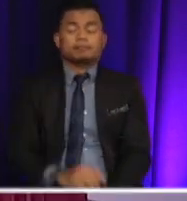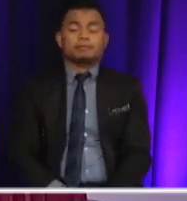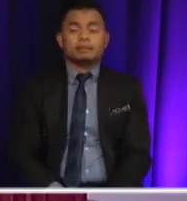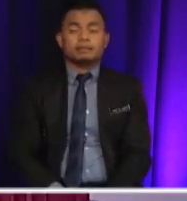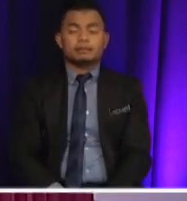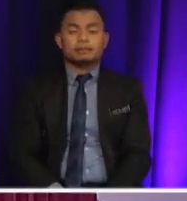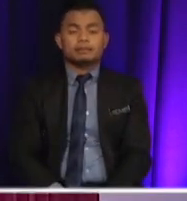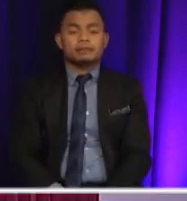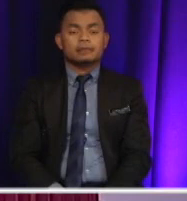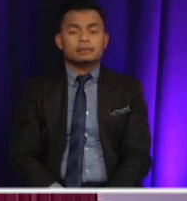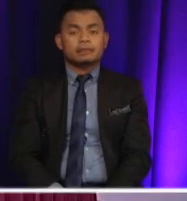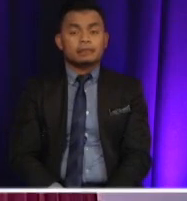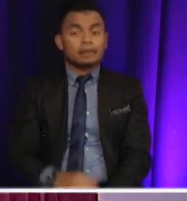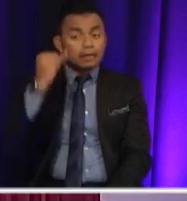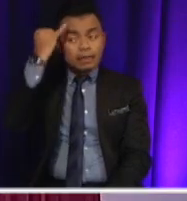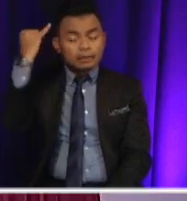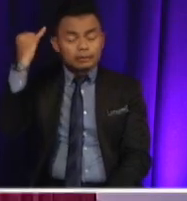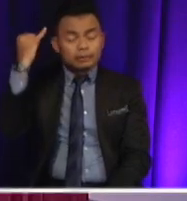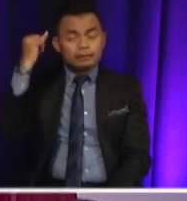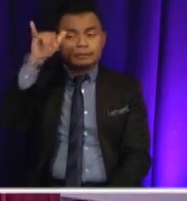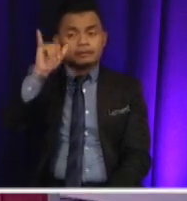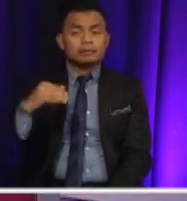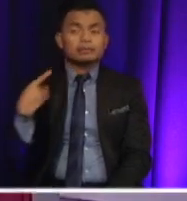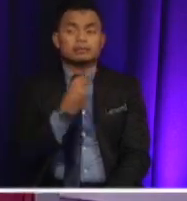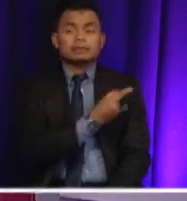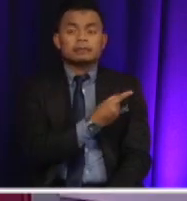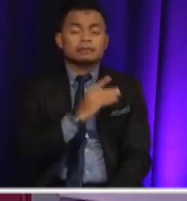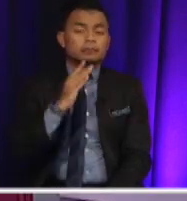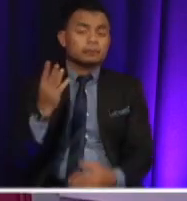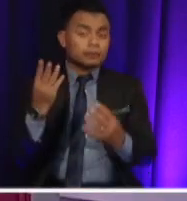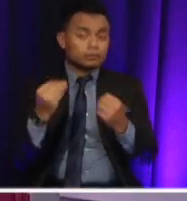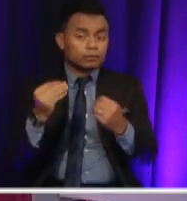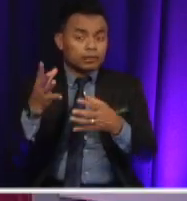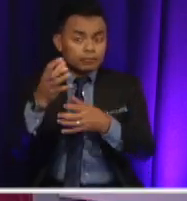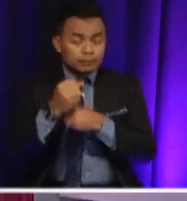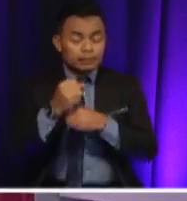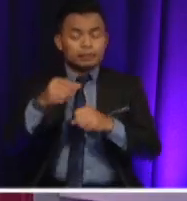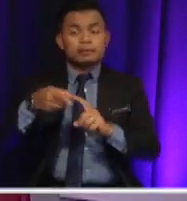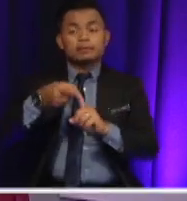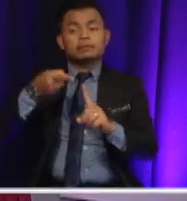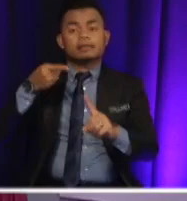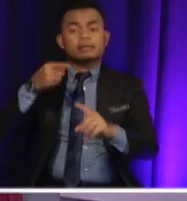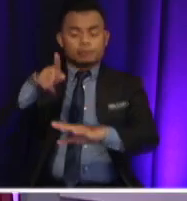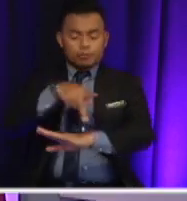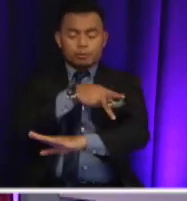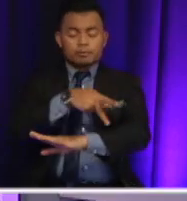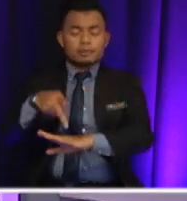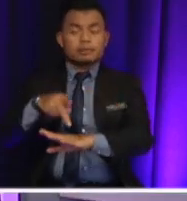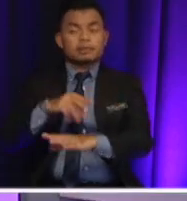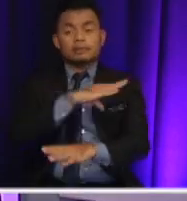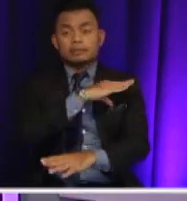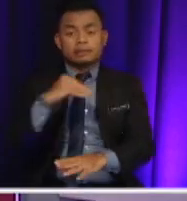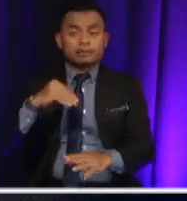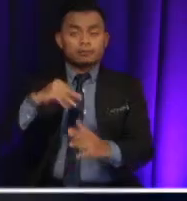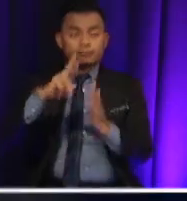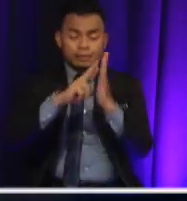the idea and the feelings it's trying to convey, and recite the poem to the best of your abilities. All right,